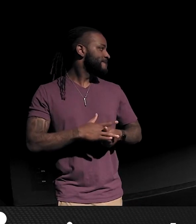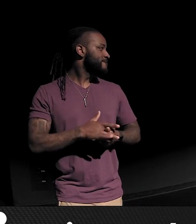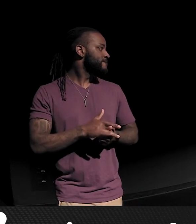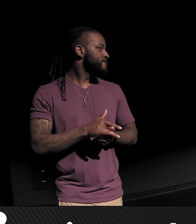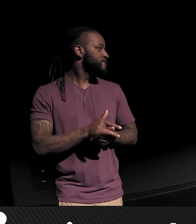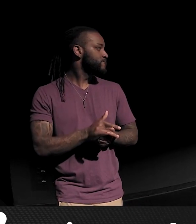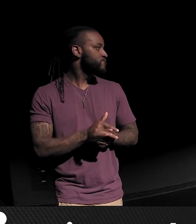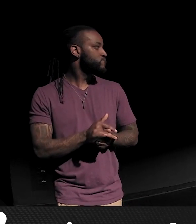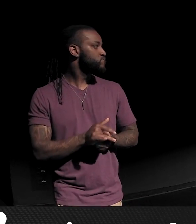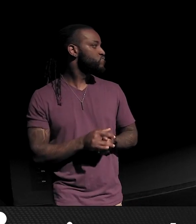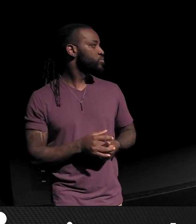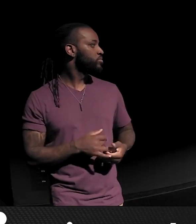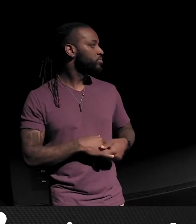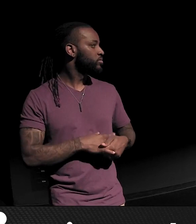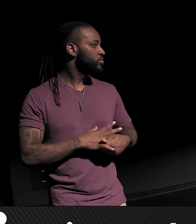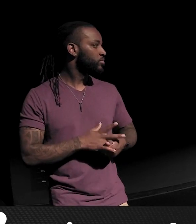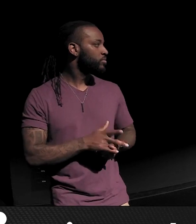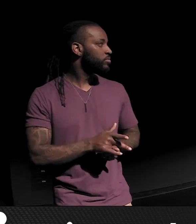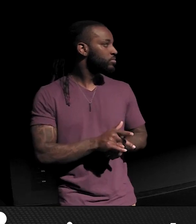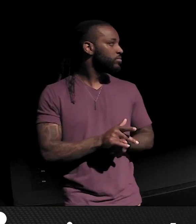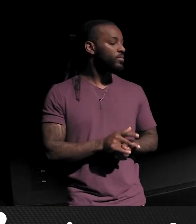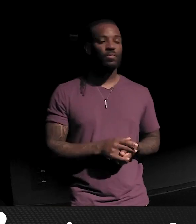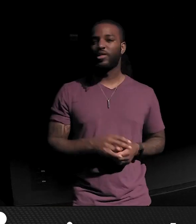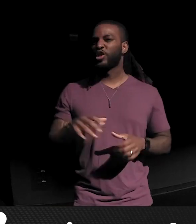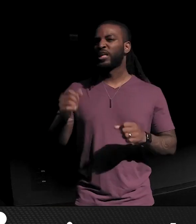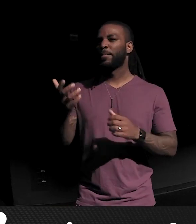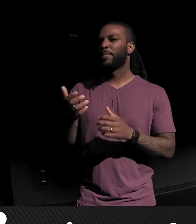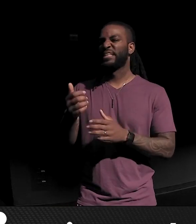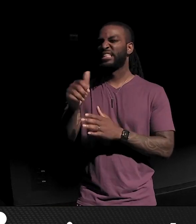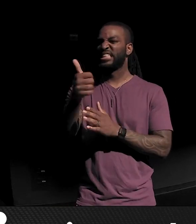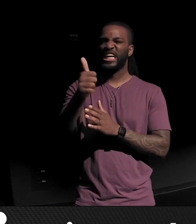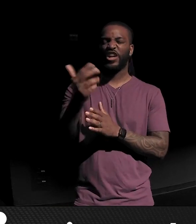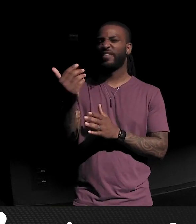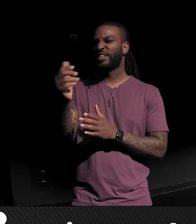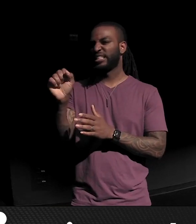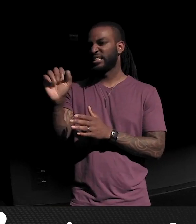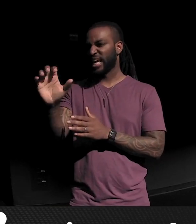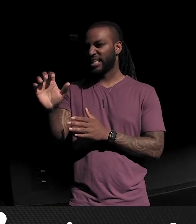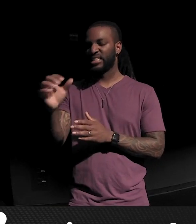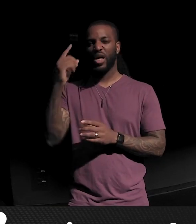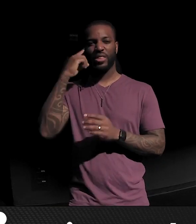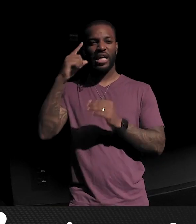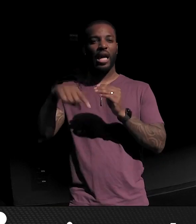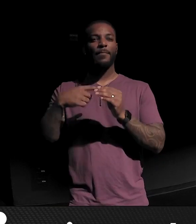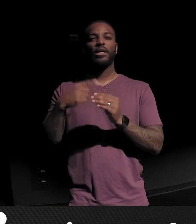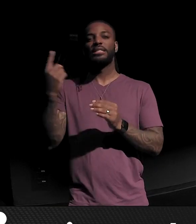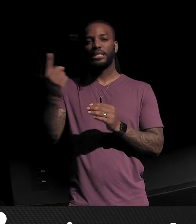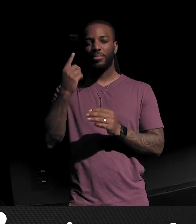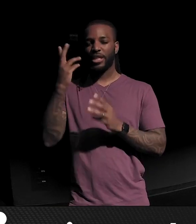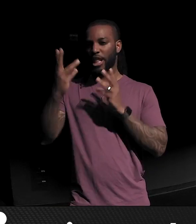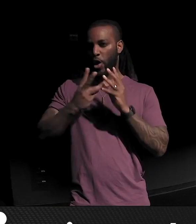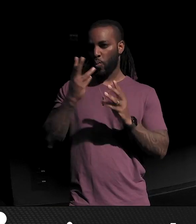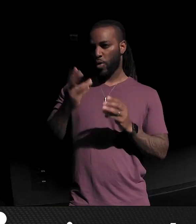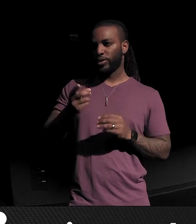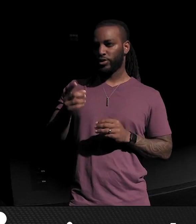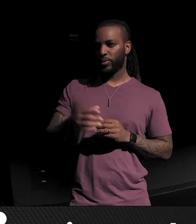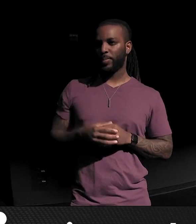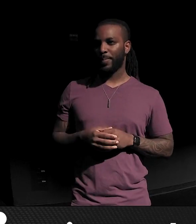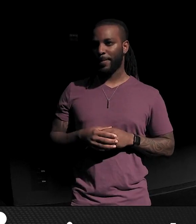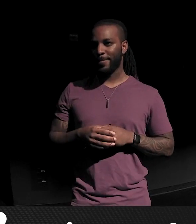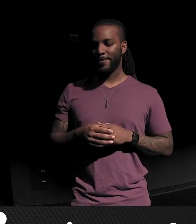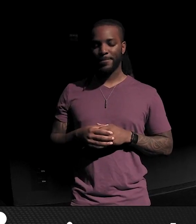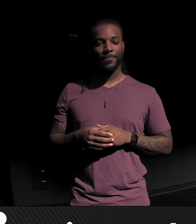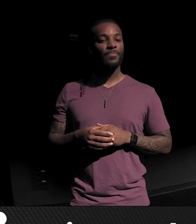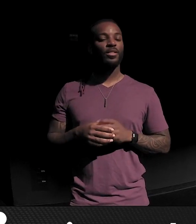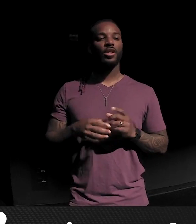And just take maybe 10 or 15 seconds to think about something that worries you. You're